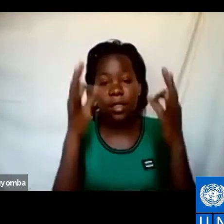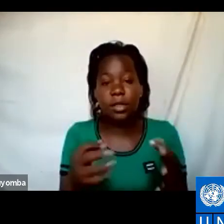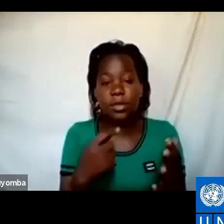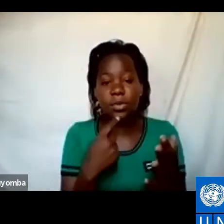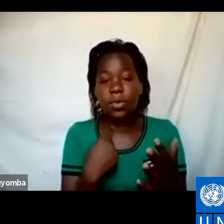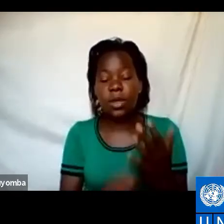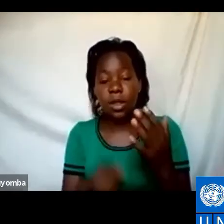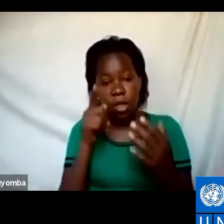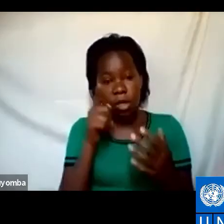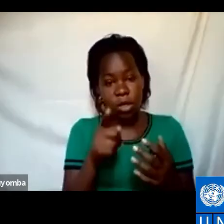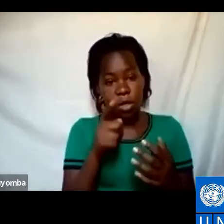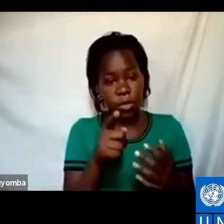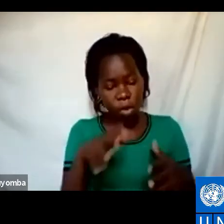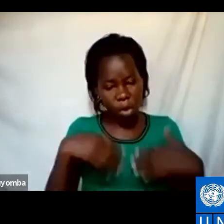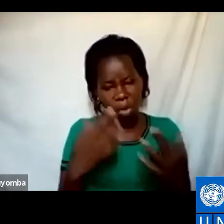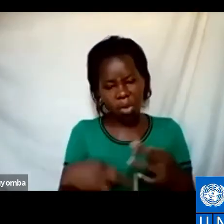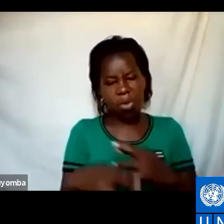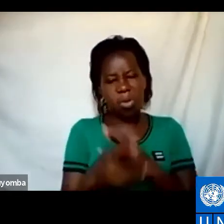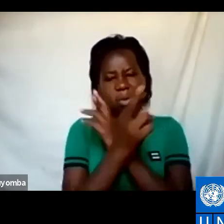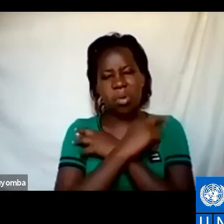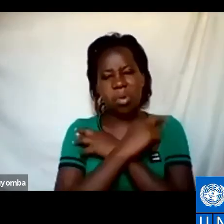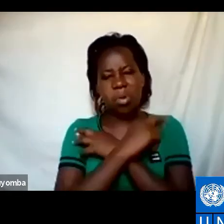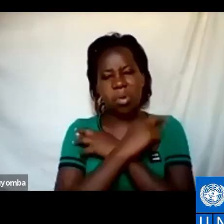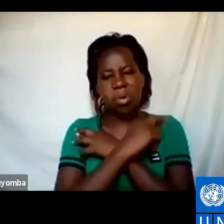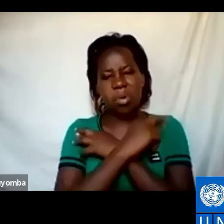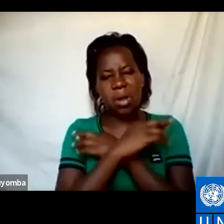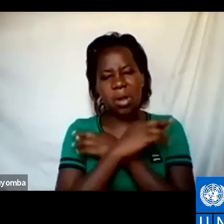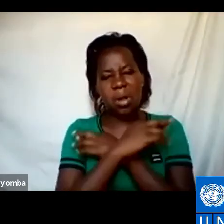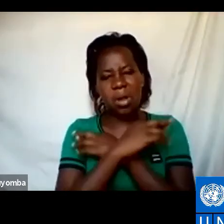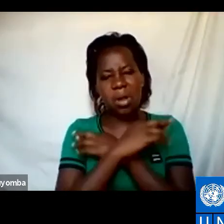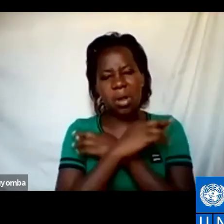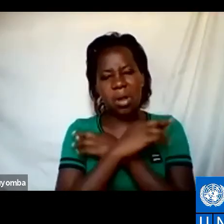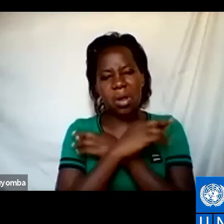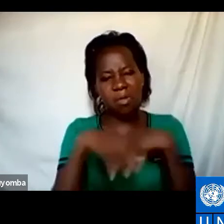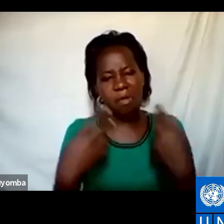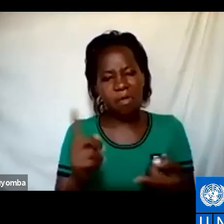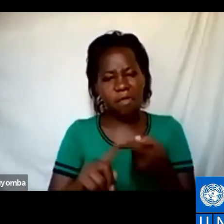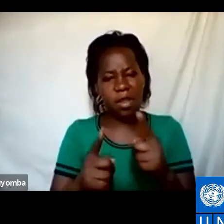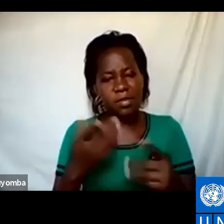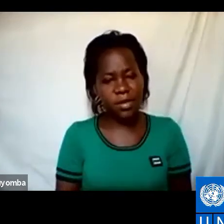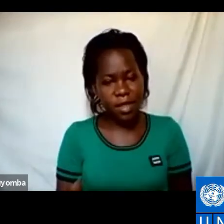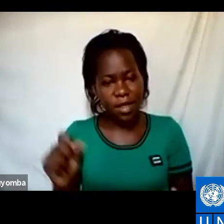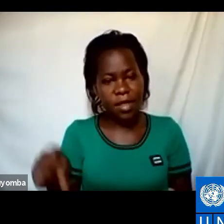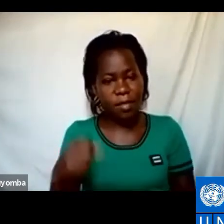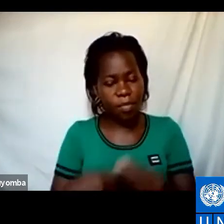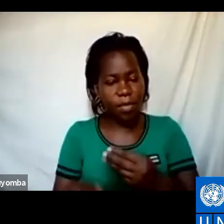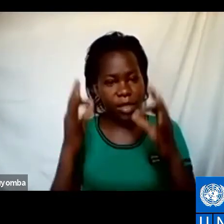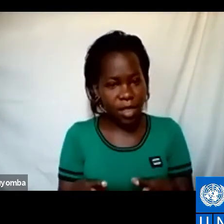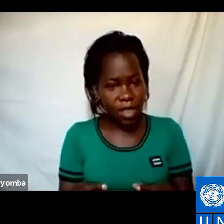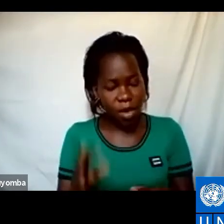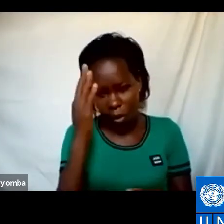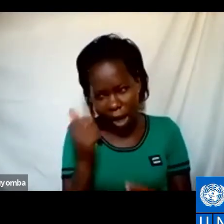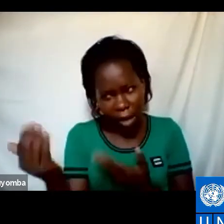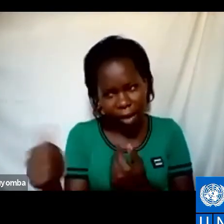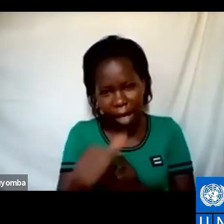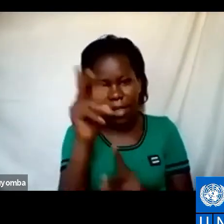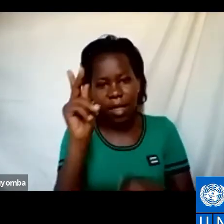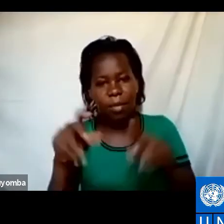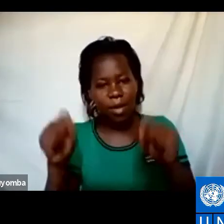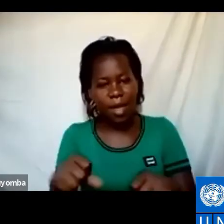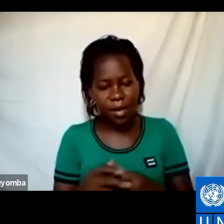your relatives or your friends would not buy the product, why do you expect that the rest of us will buy it?